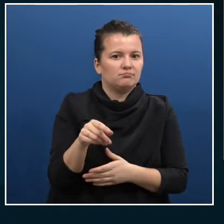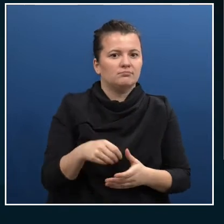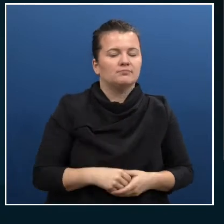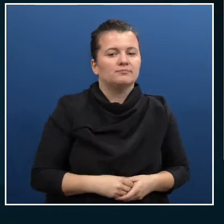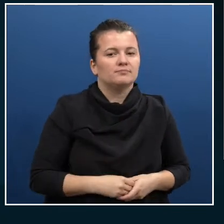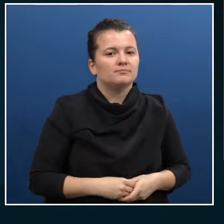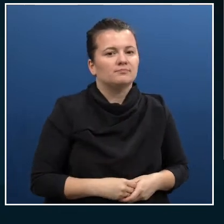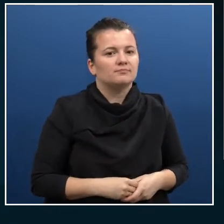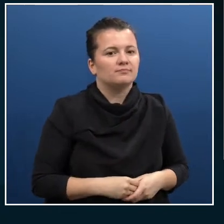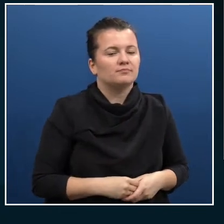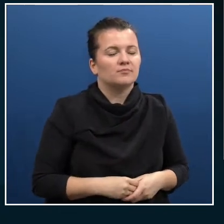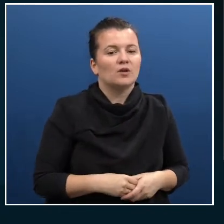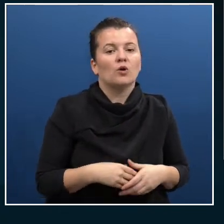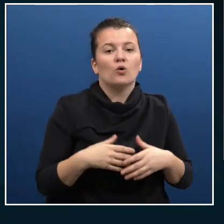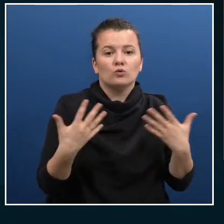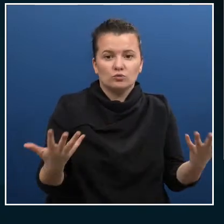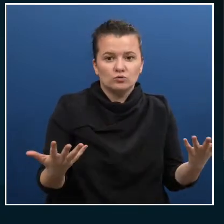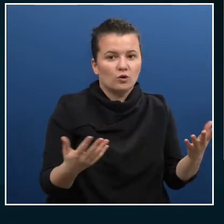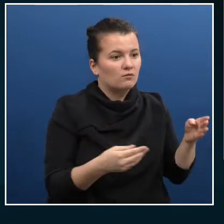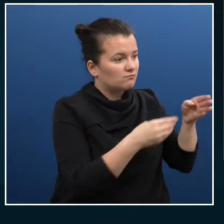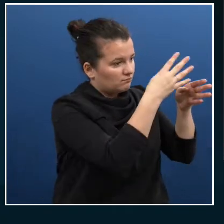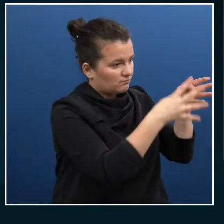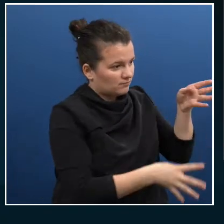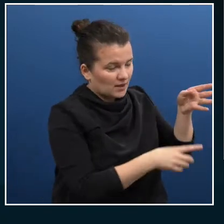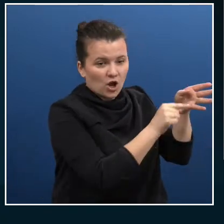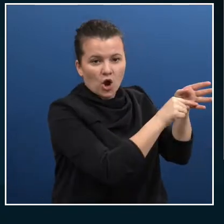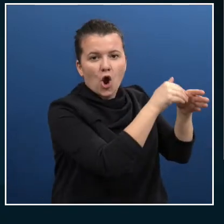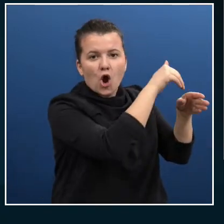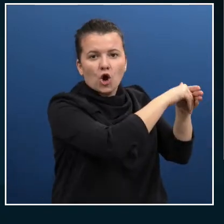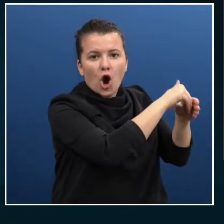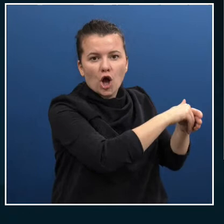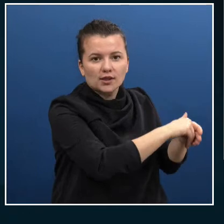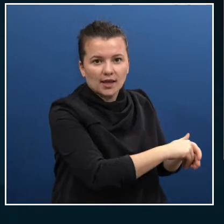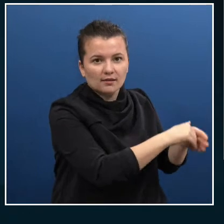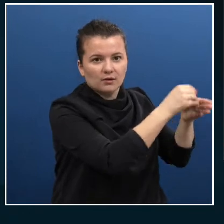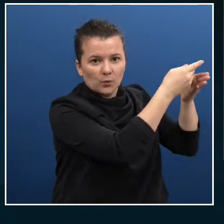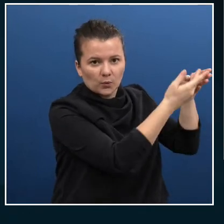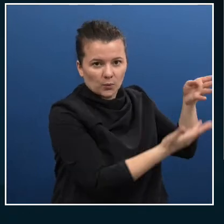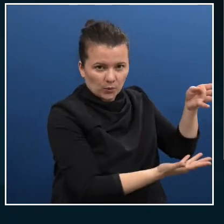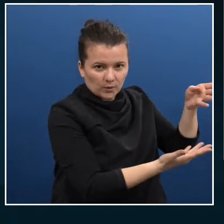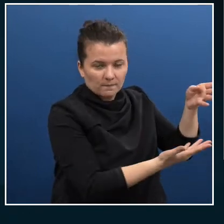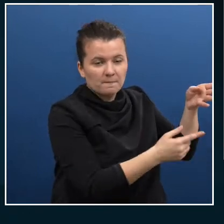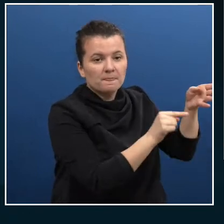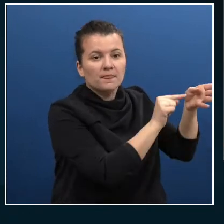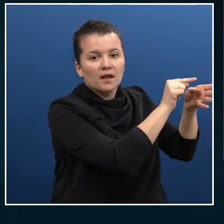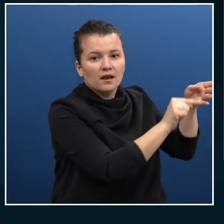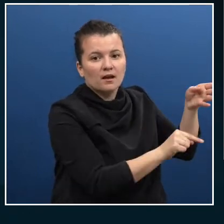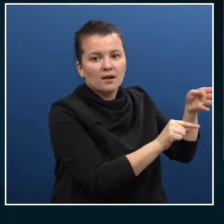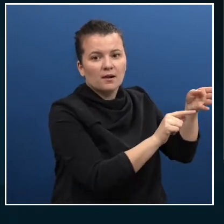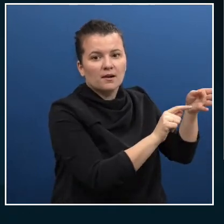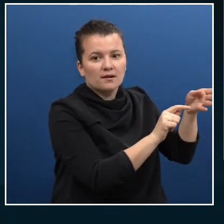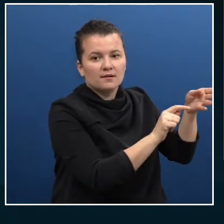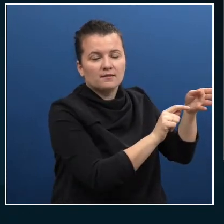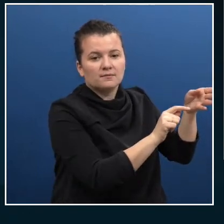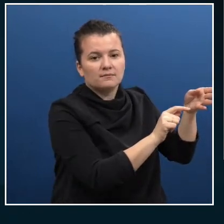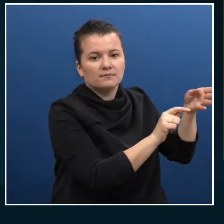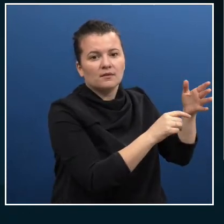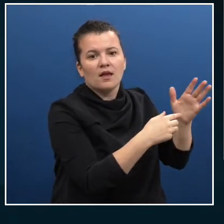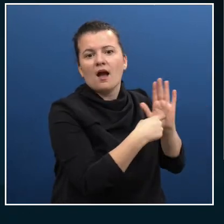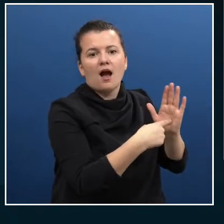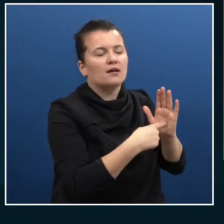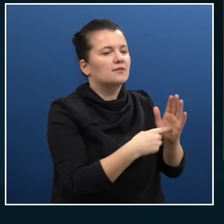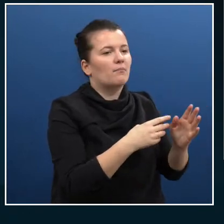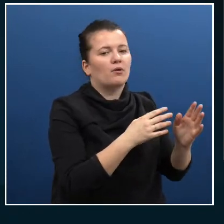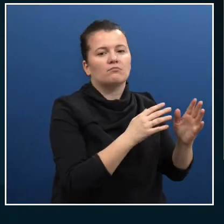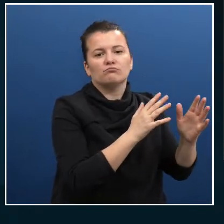So you have some content folder. There you have the, for example, talk.